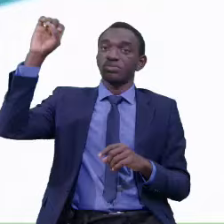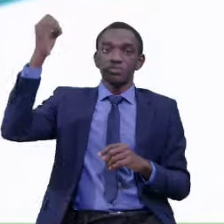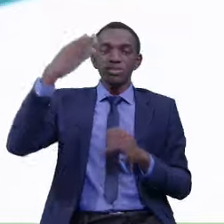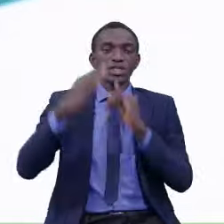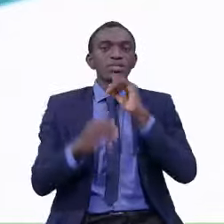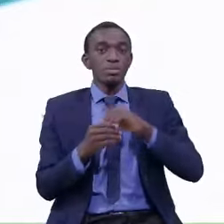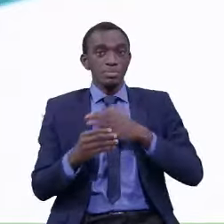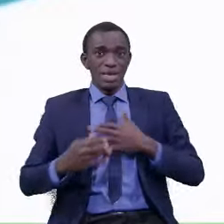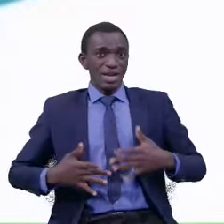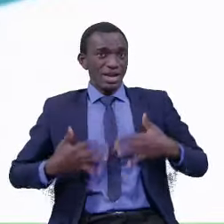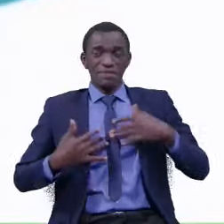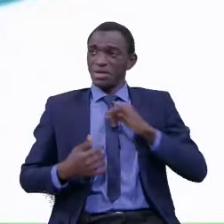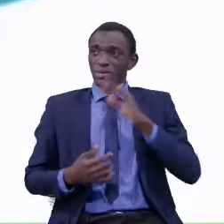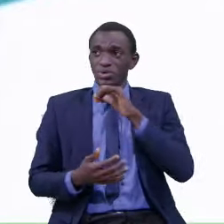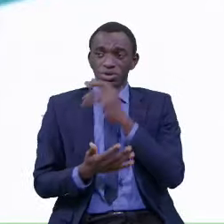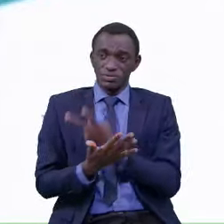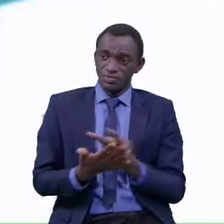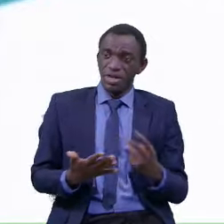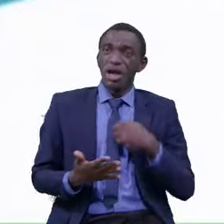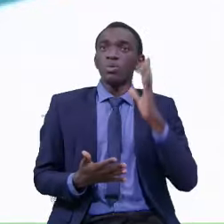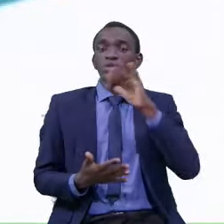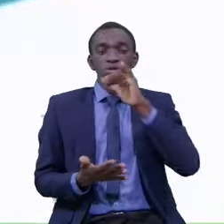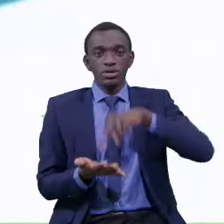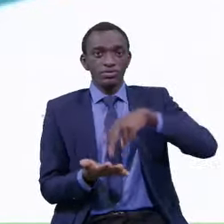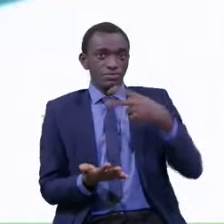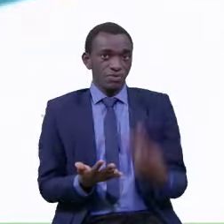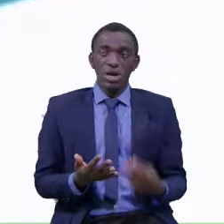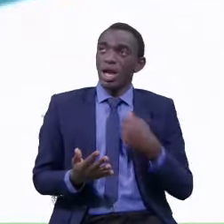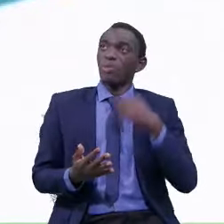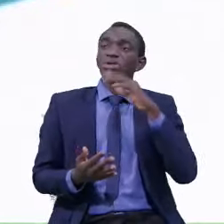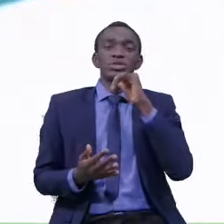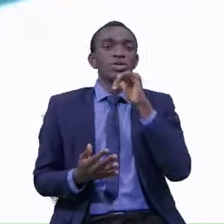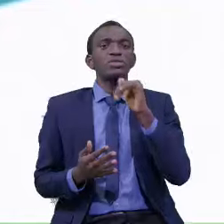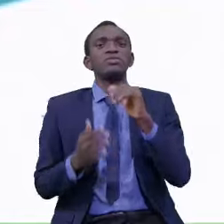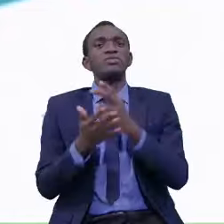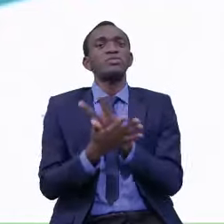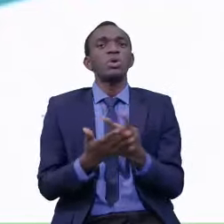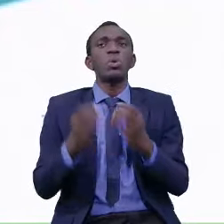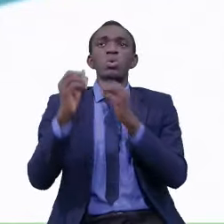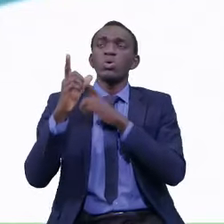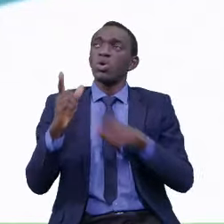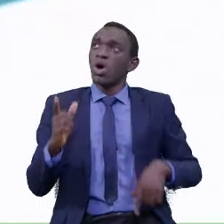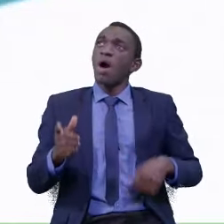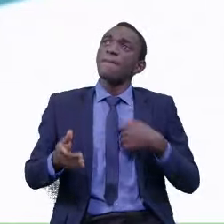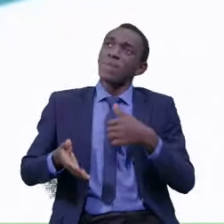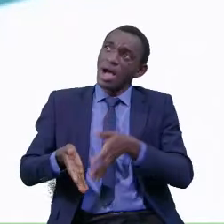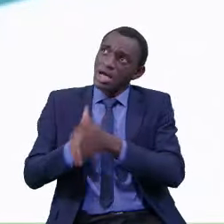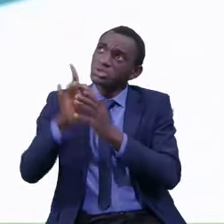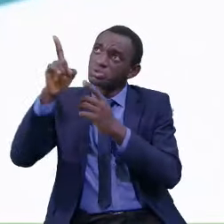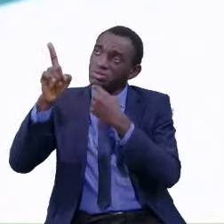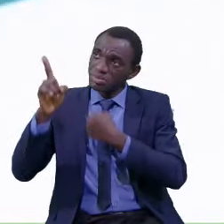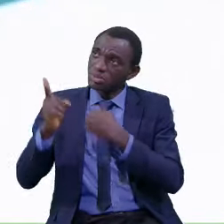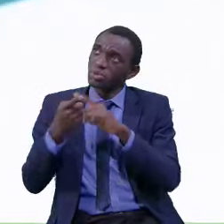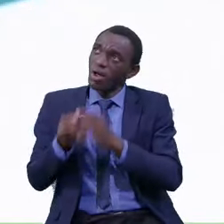I will not fall and I will not fade. That's why, Lord, I'm asking you. You said I shall ask and I